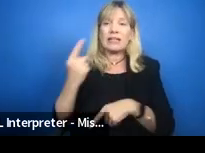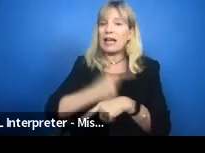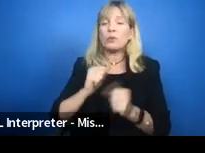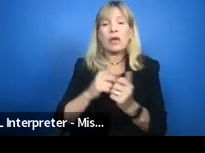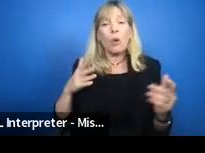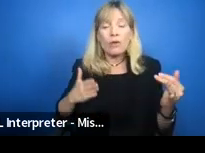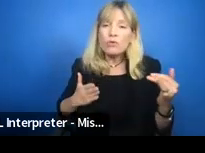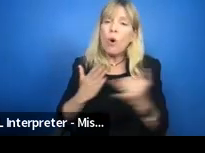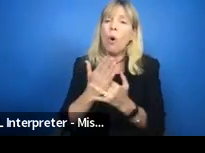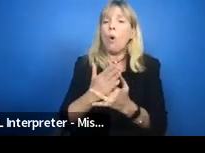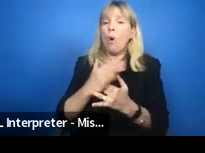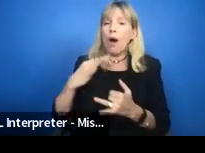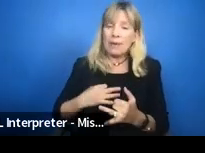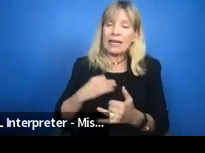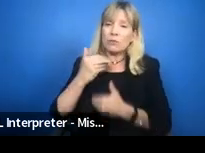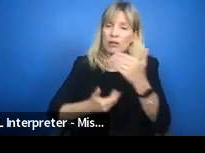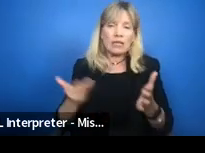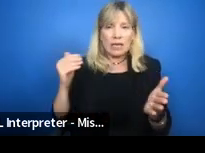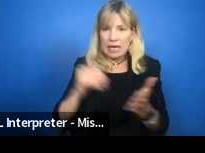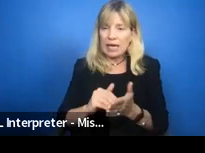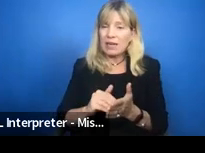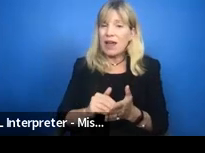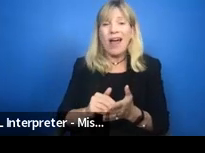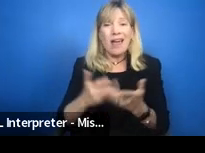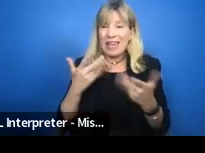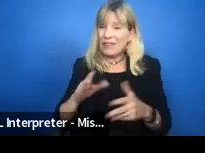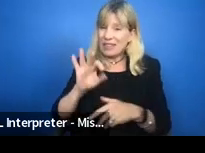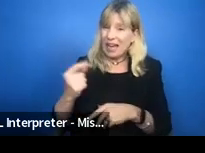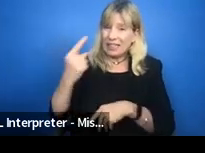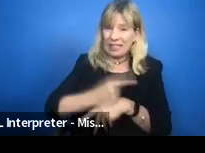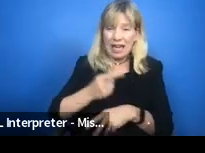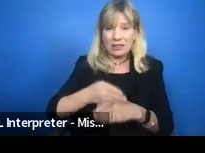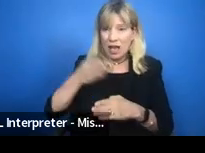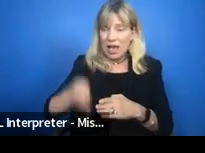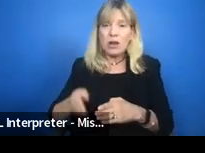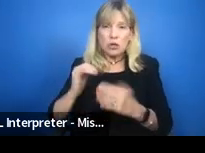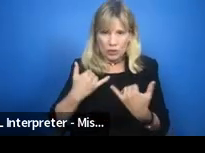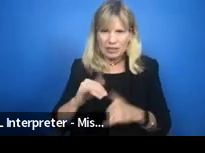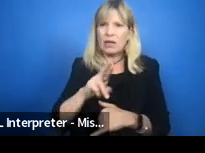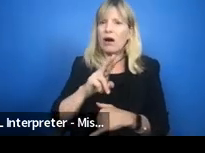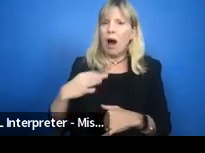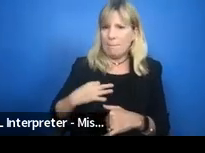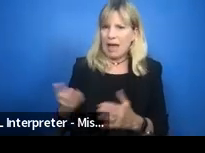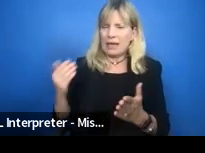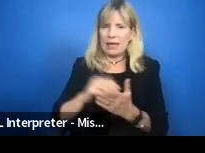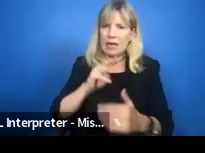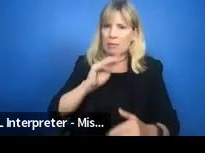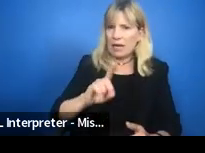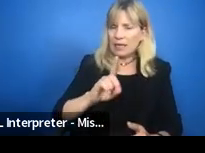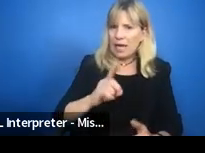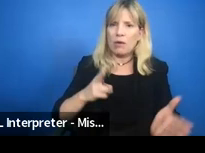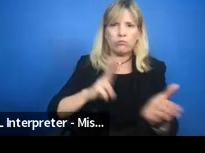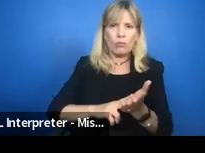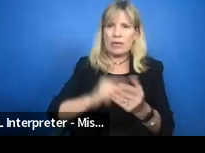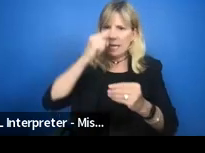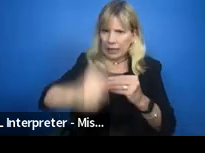process. And really, even after that 90-day period, you can still reapply. Medicaid enrollment is year-round.